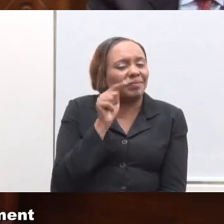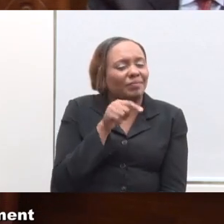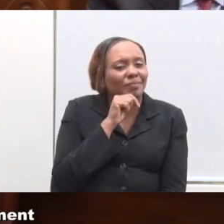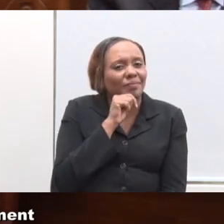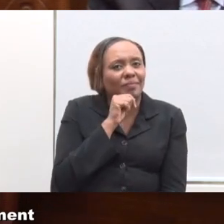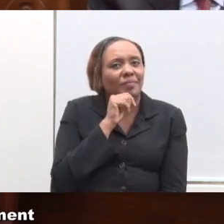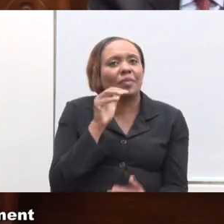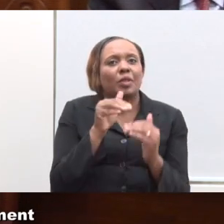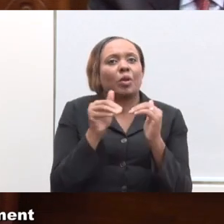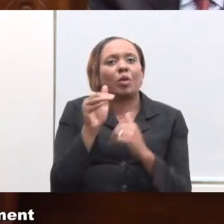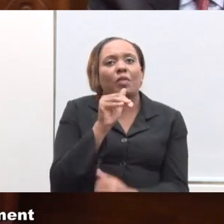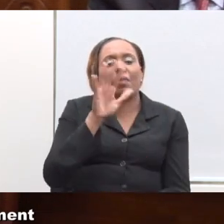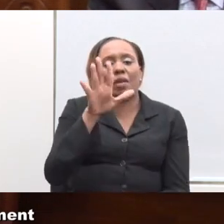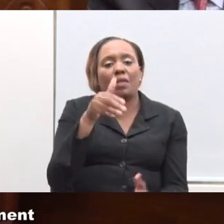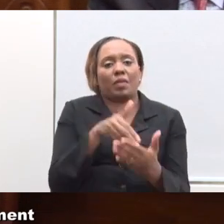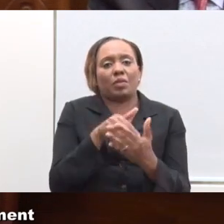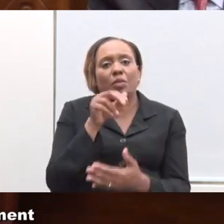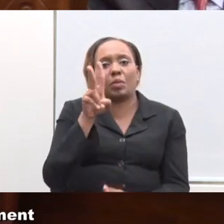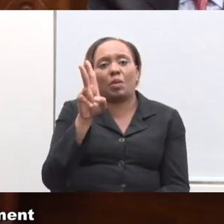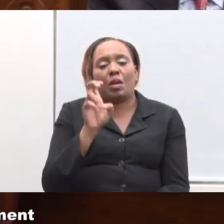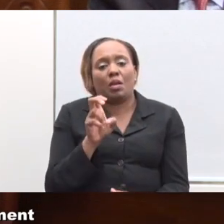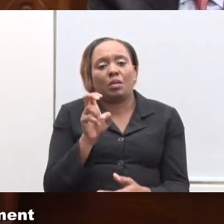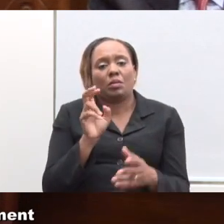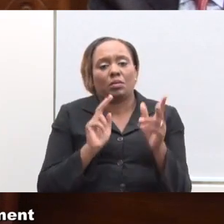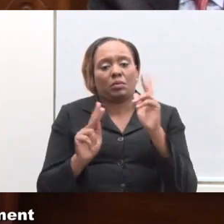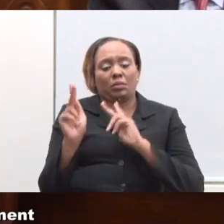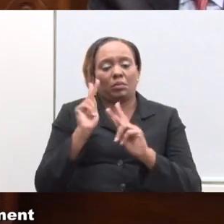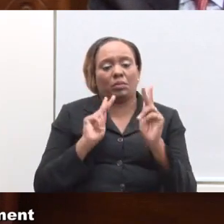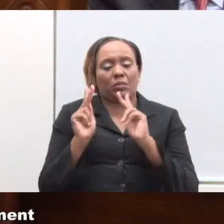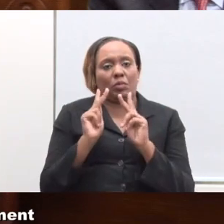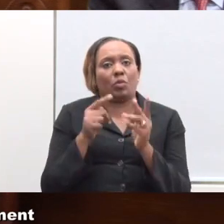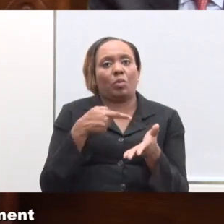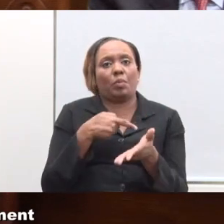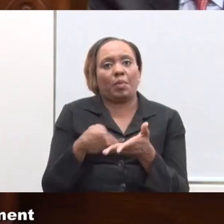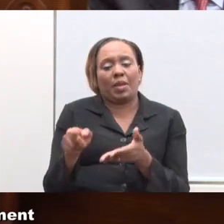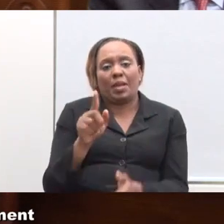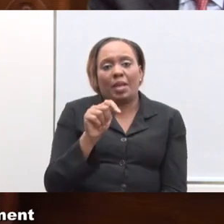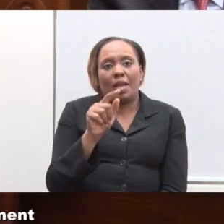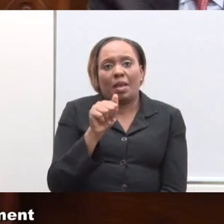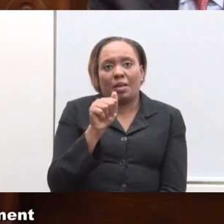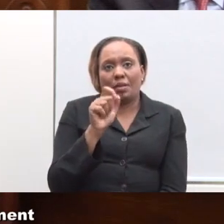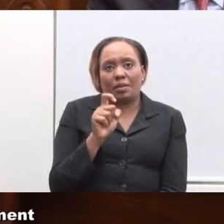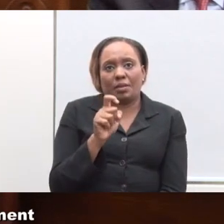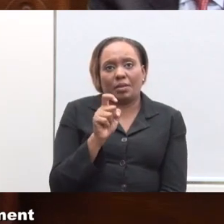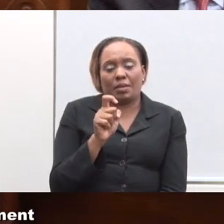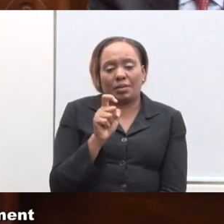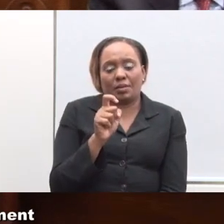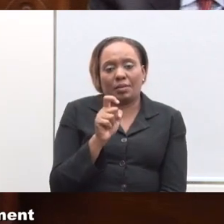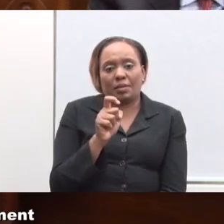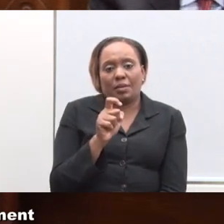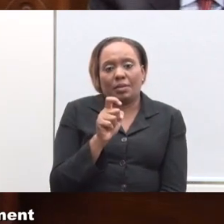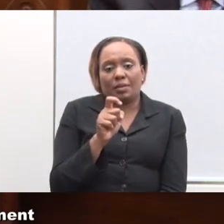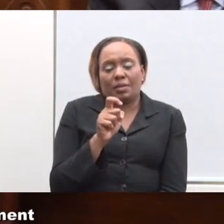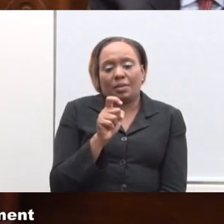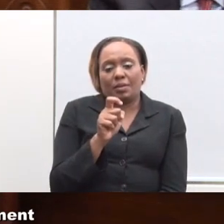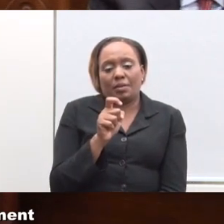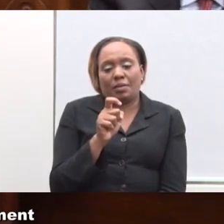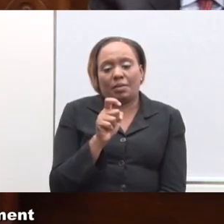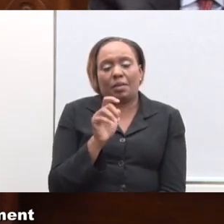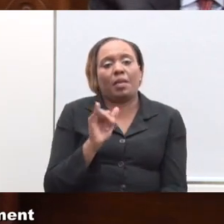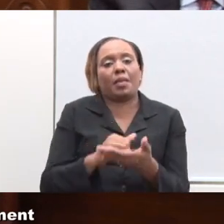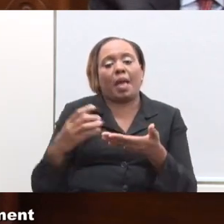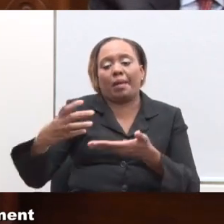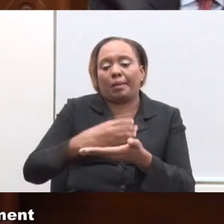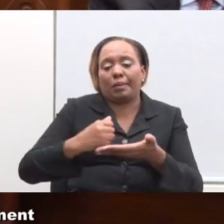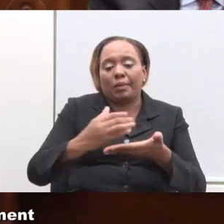over 5,200 people who declare and pay taxes as earning above that amount. If we can